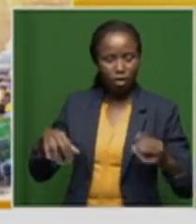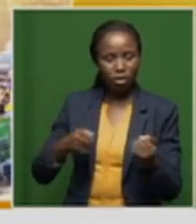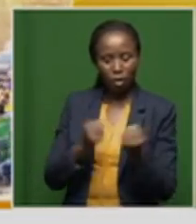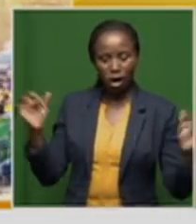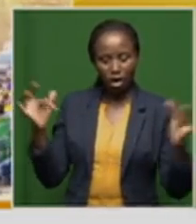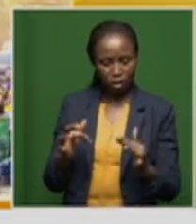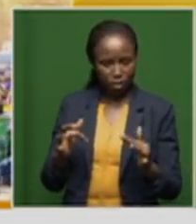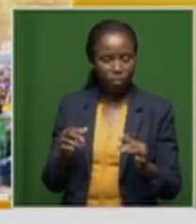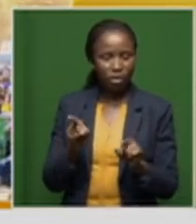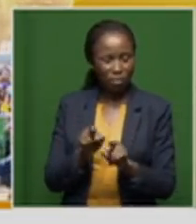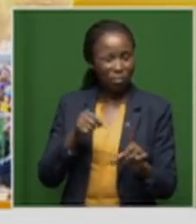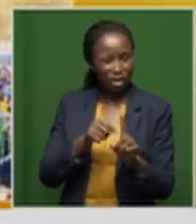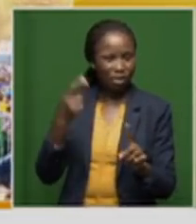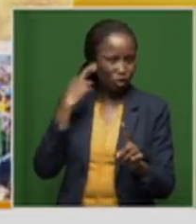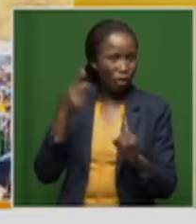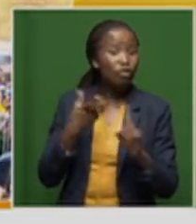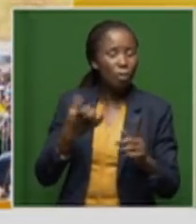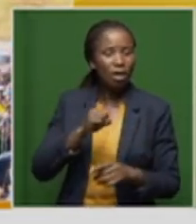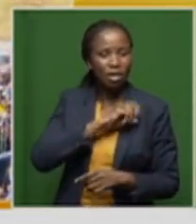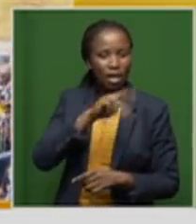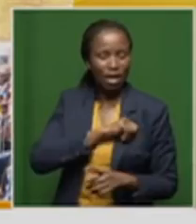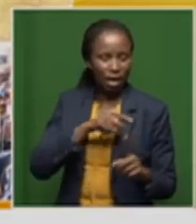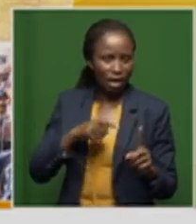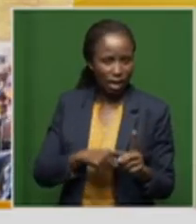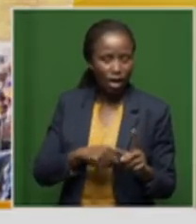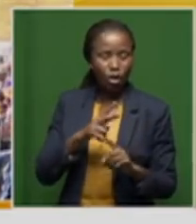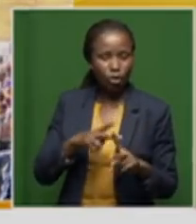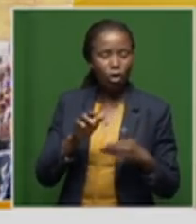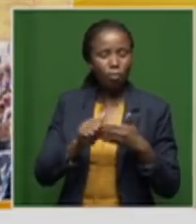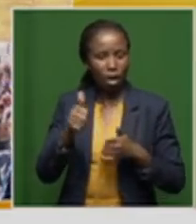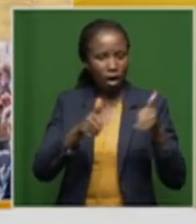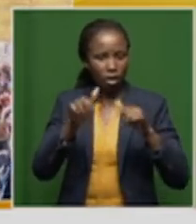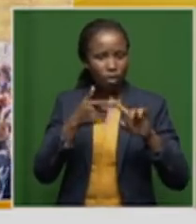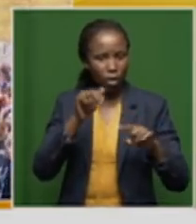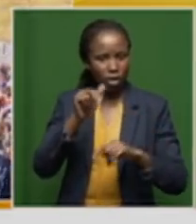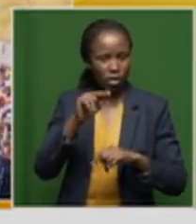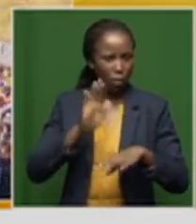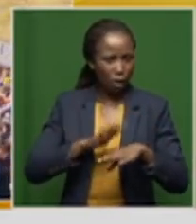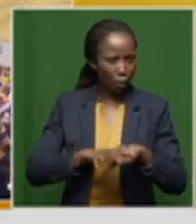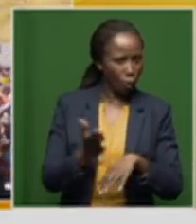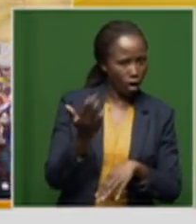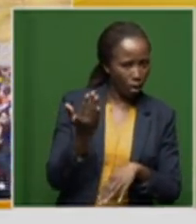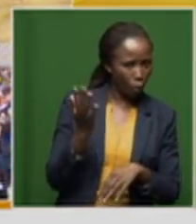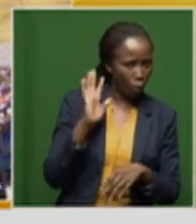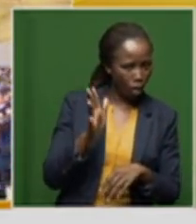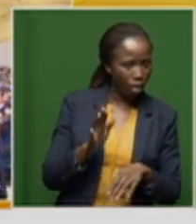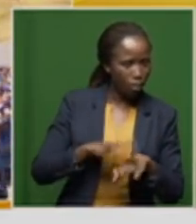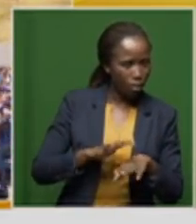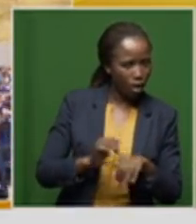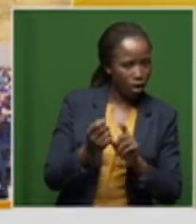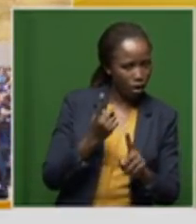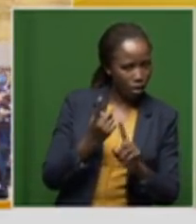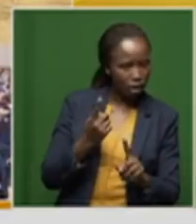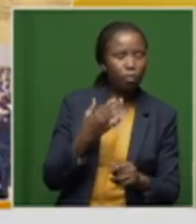secretary of the ANC in KwaZulu-Natal. More leaders of the ANC will essentially be coming out now to speak